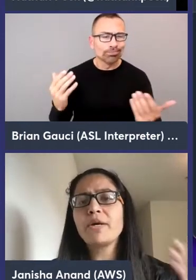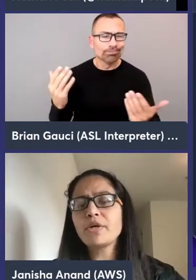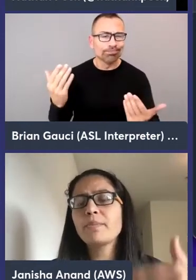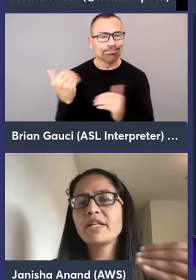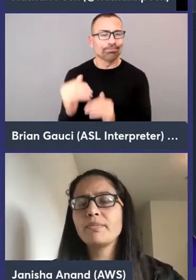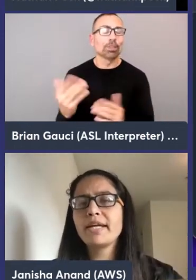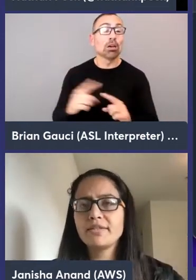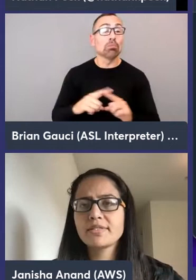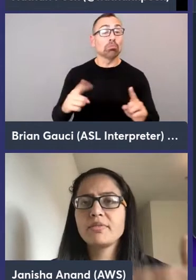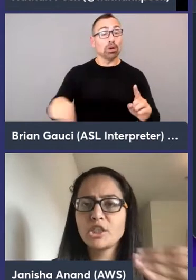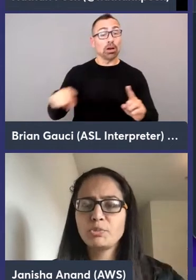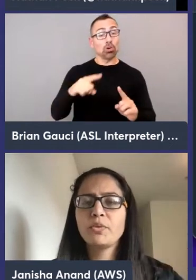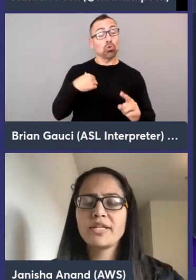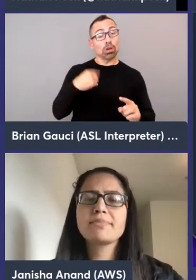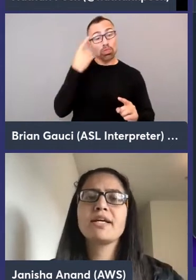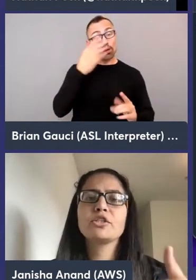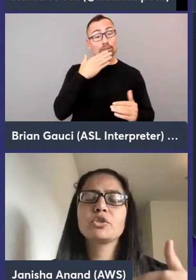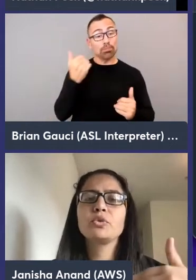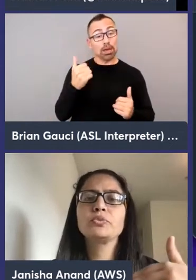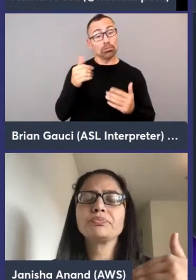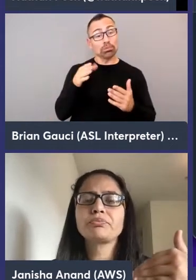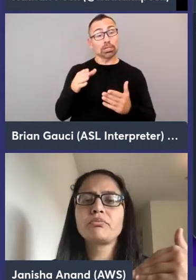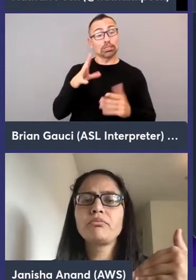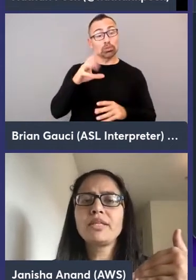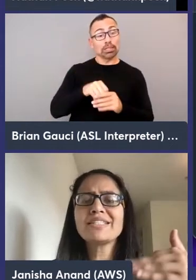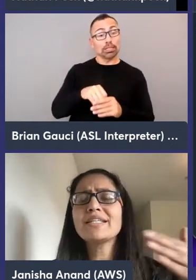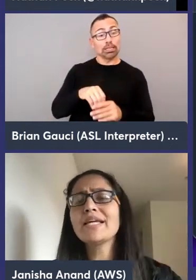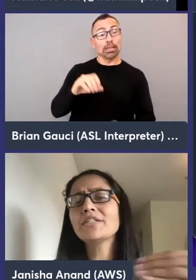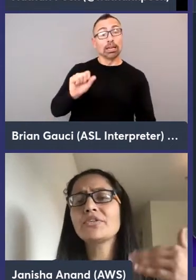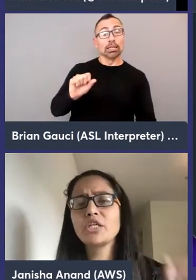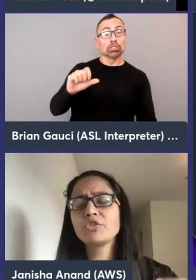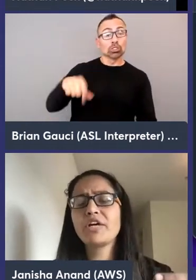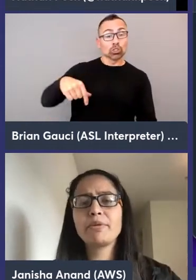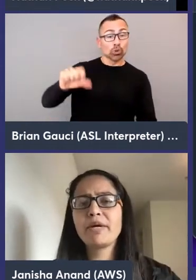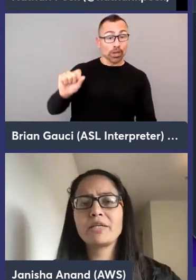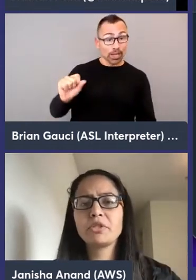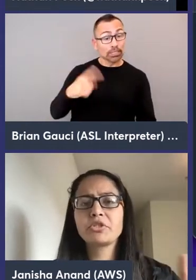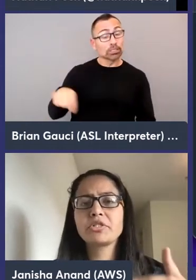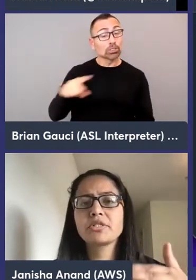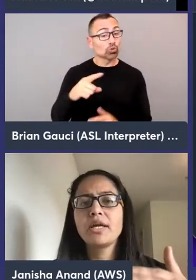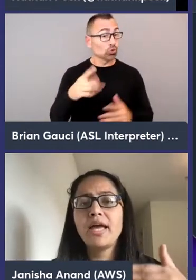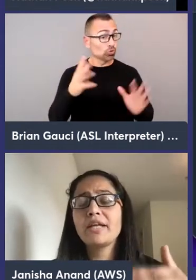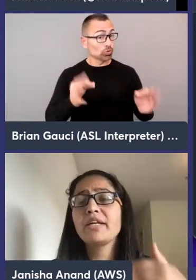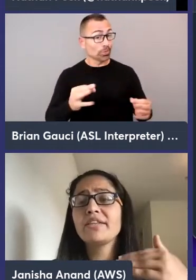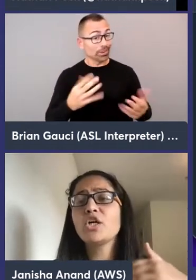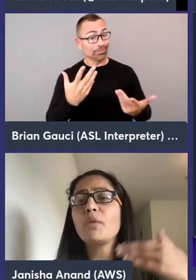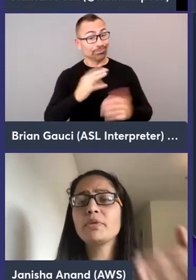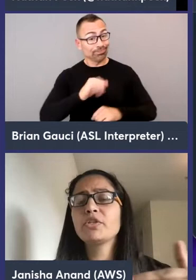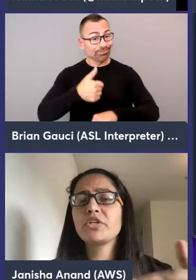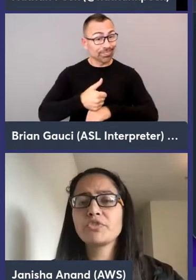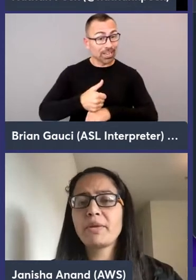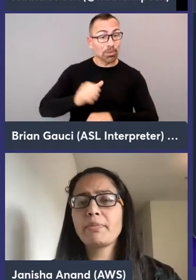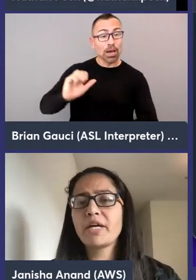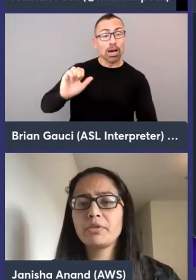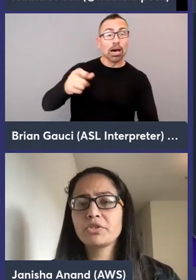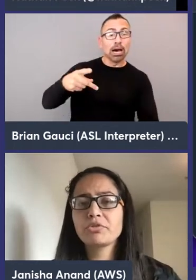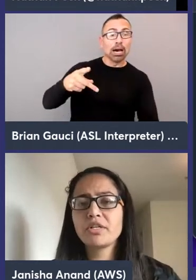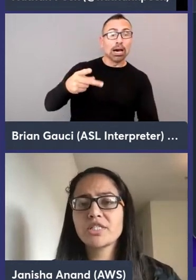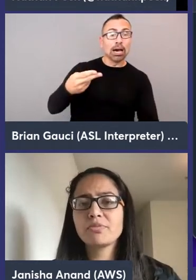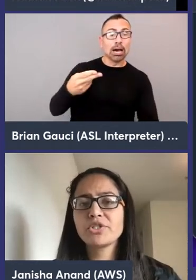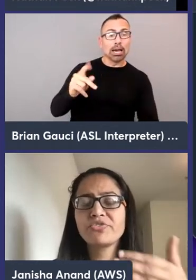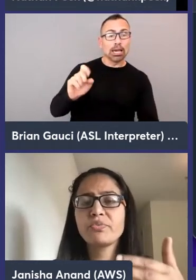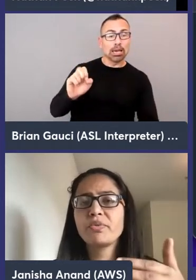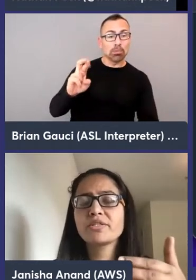we found out a better mechanism in HPO as well to select the range of hyperparameters and get the optimal range of hyperparameters